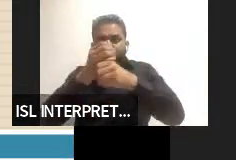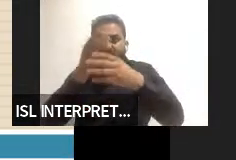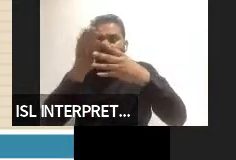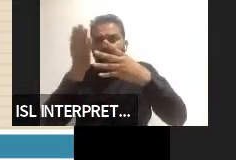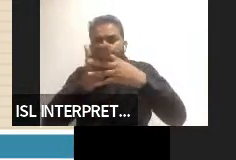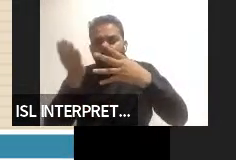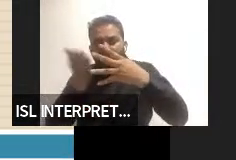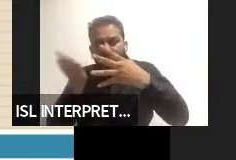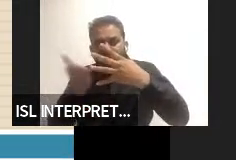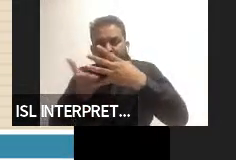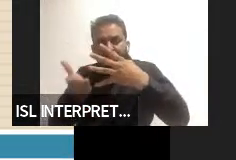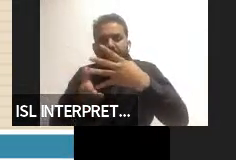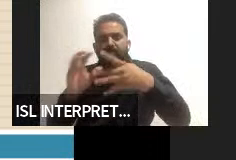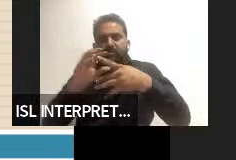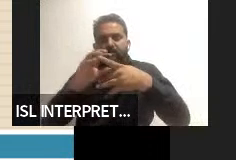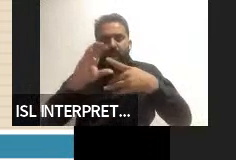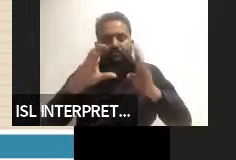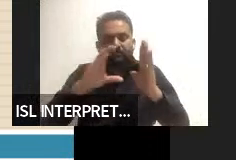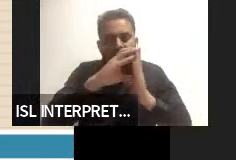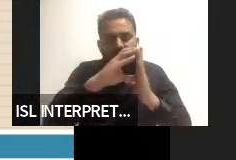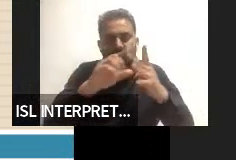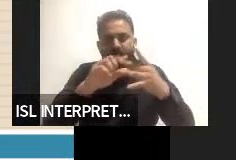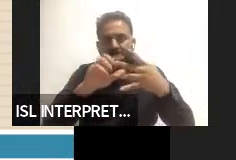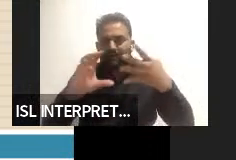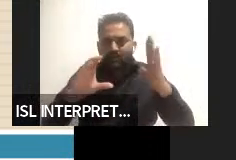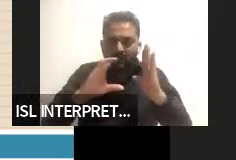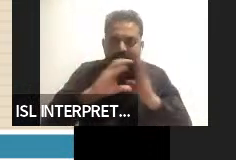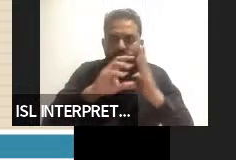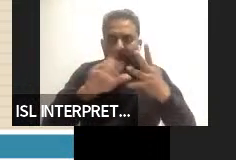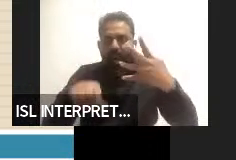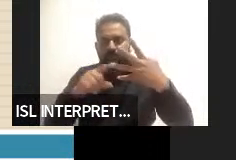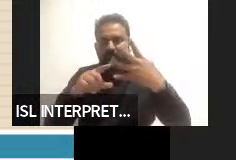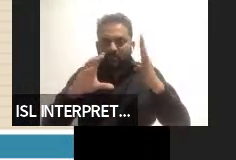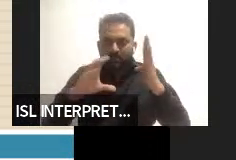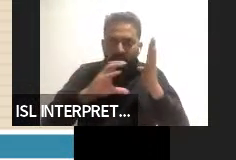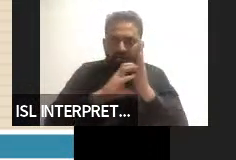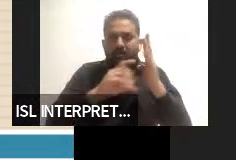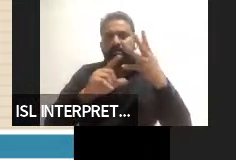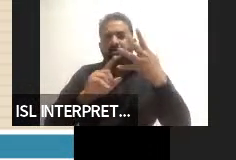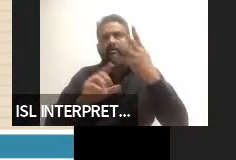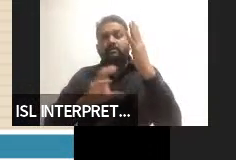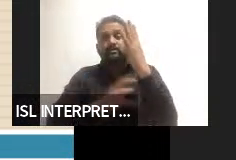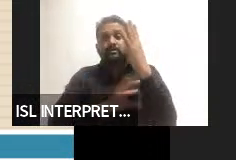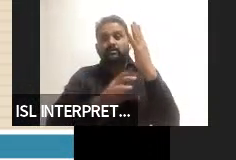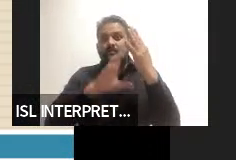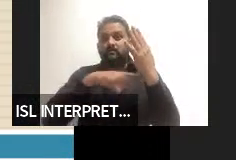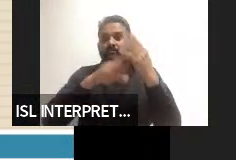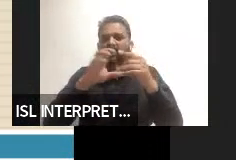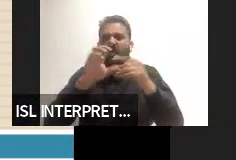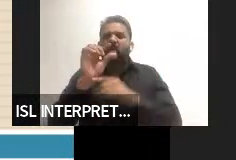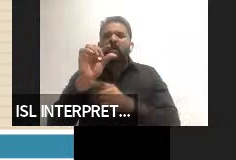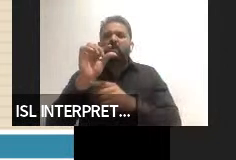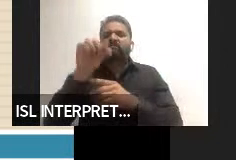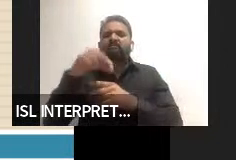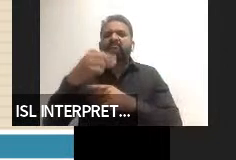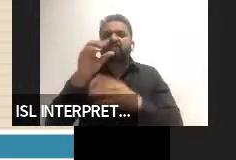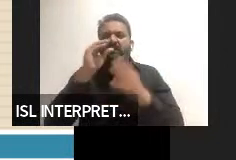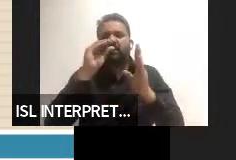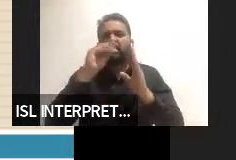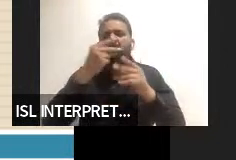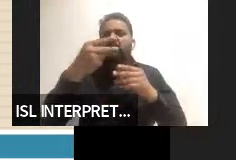paragraphs, and that will be very good. But then don't try to make it paragraph too small, too short, too